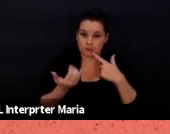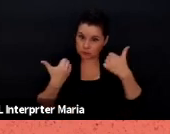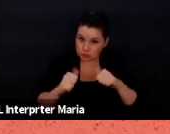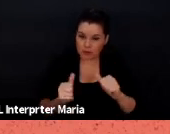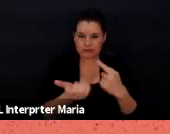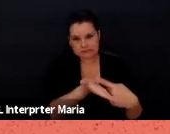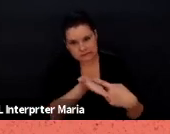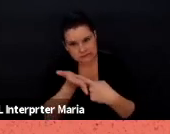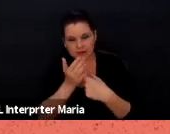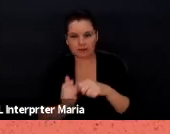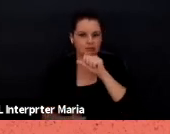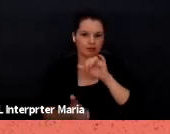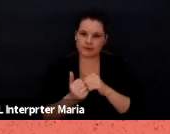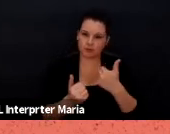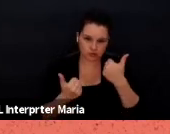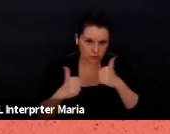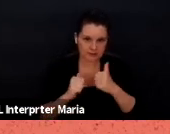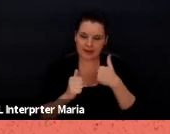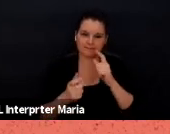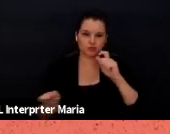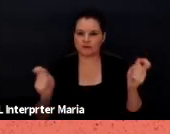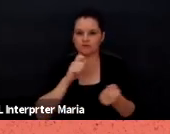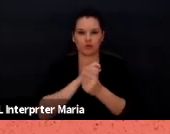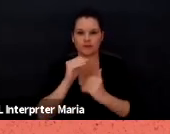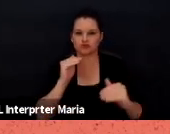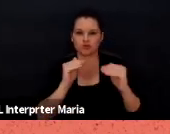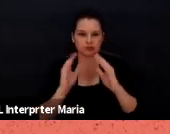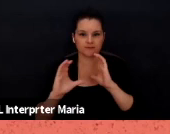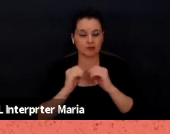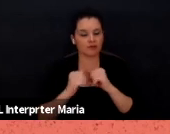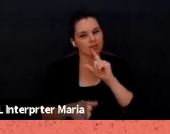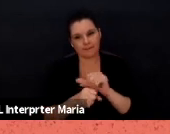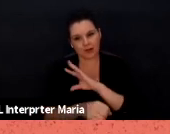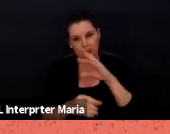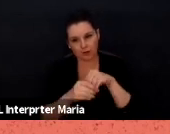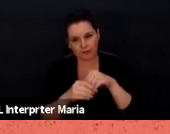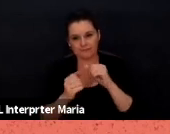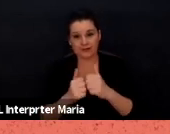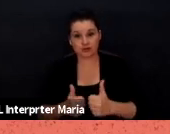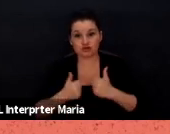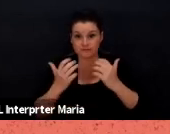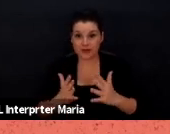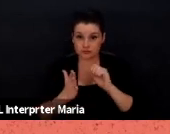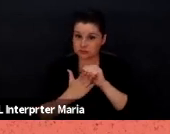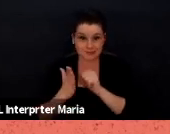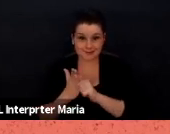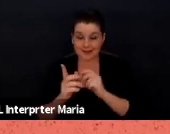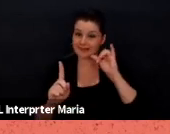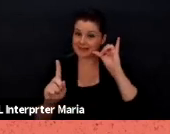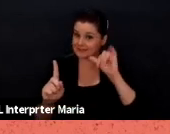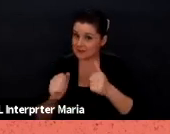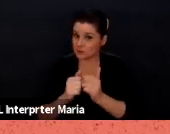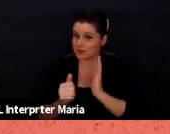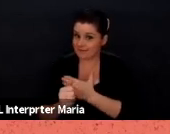and I love that we're trying to have it. And I also love being a part of survivor's agenda, where that was like one of